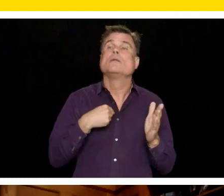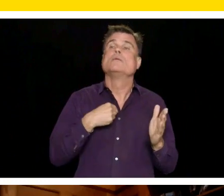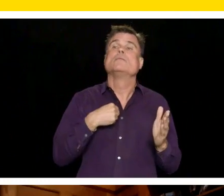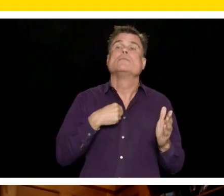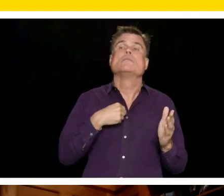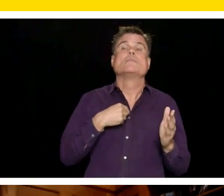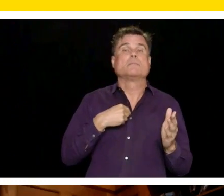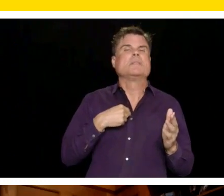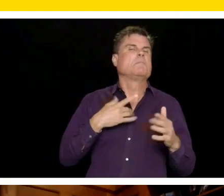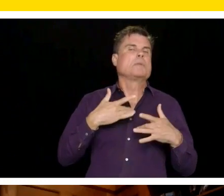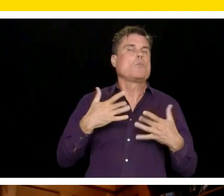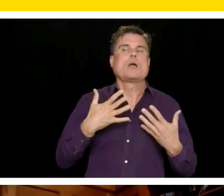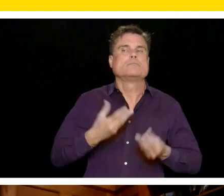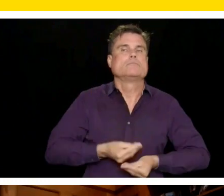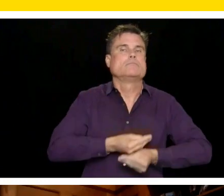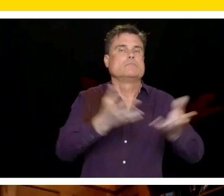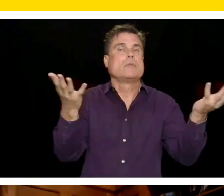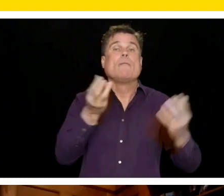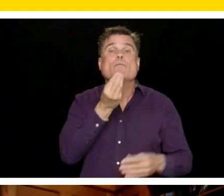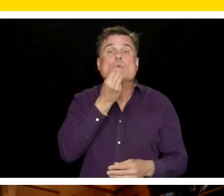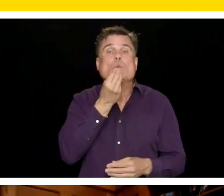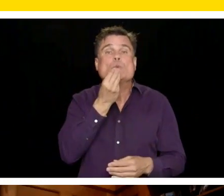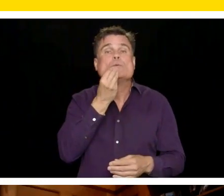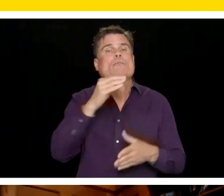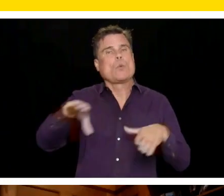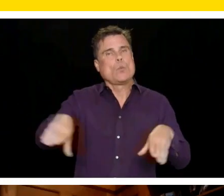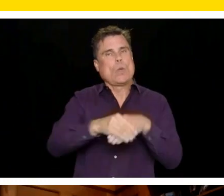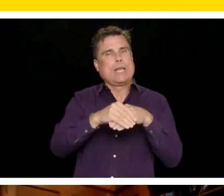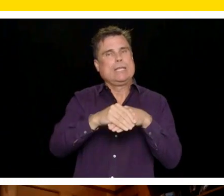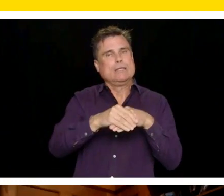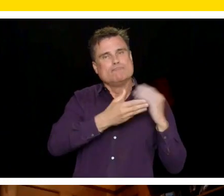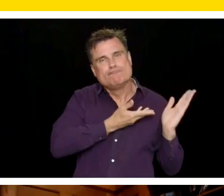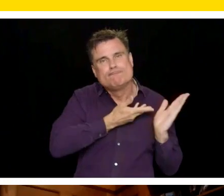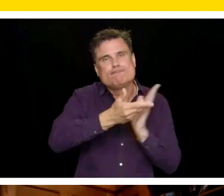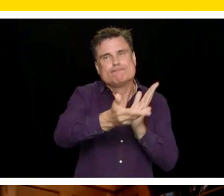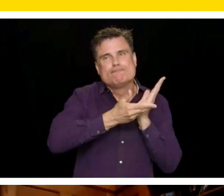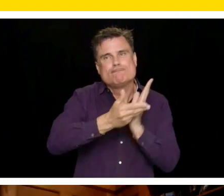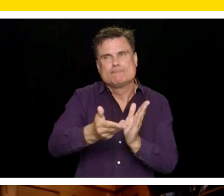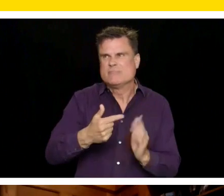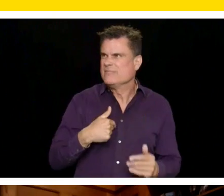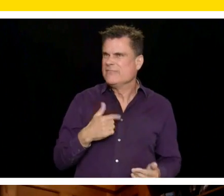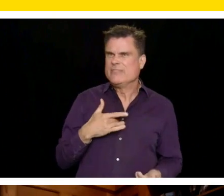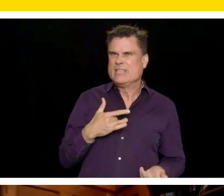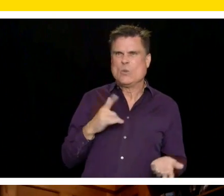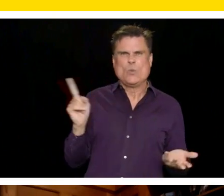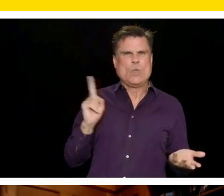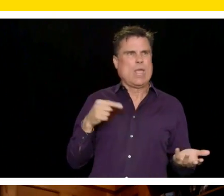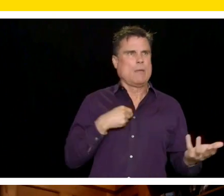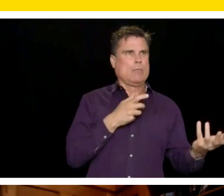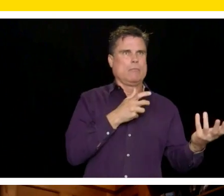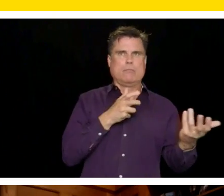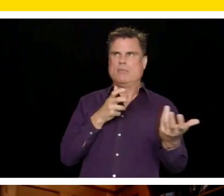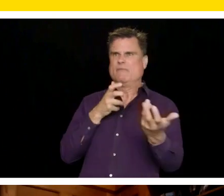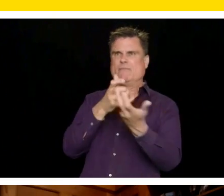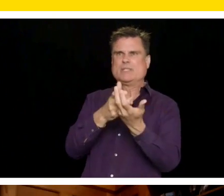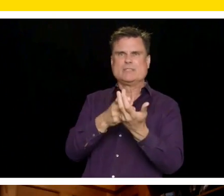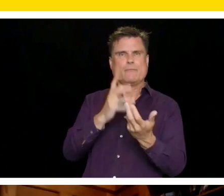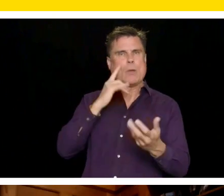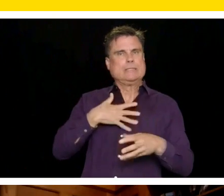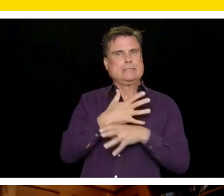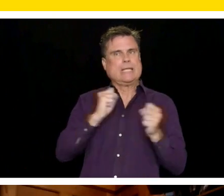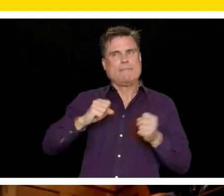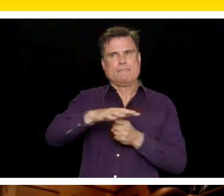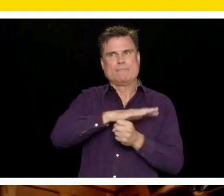like I'm on my own. What support can the government provide to help me create return to work protocols?